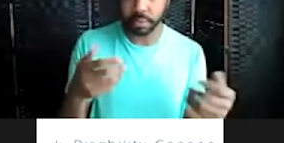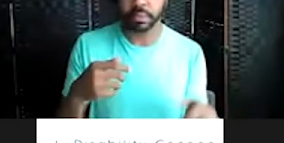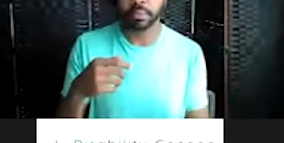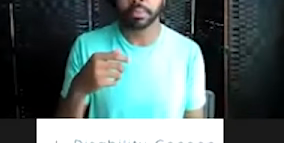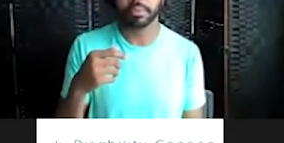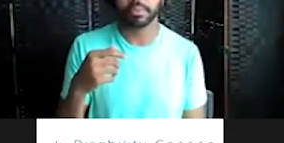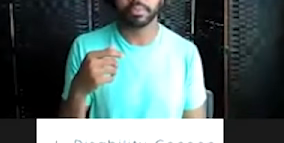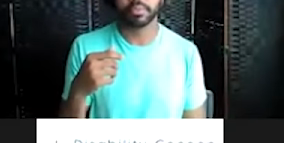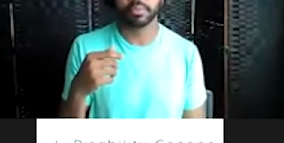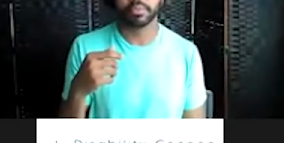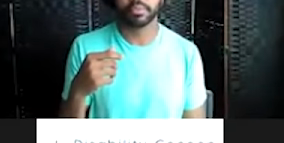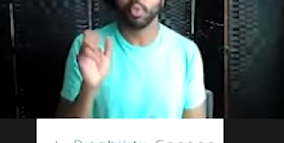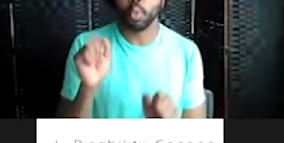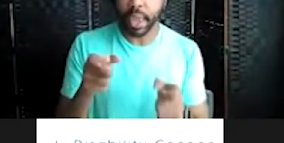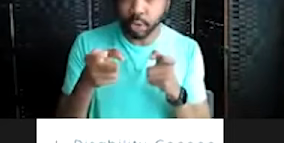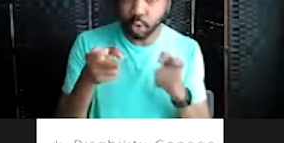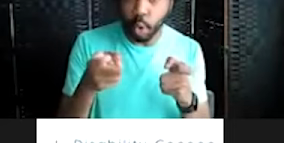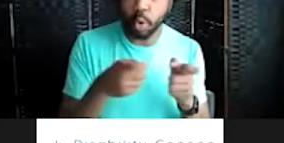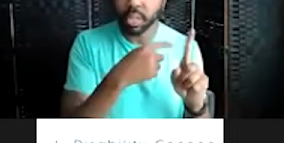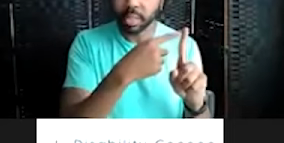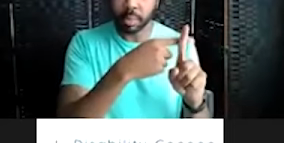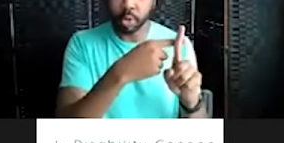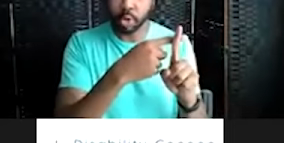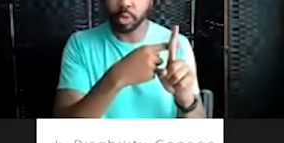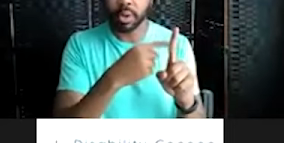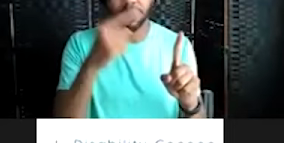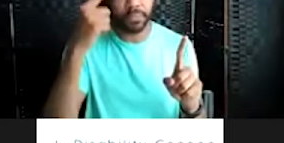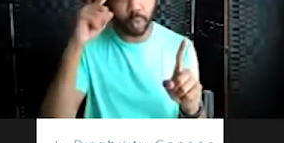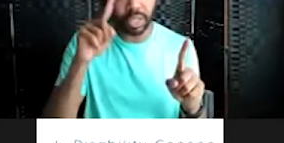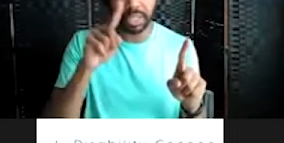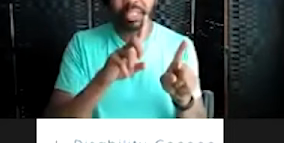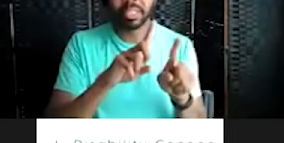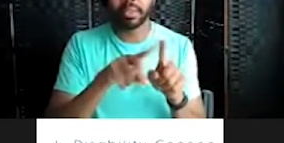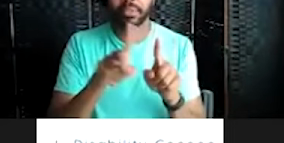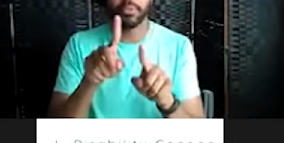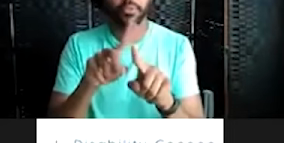the temperature in different rooms. And